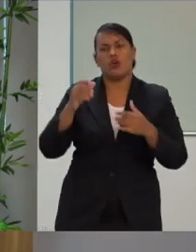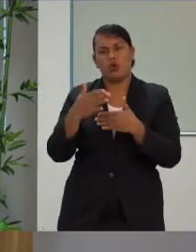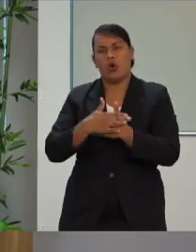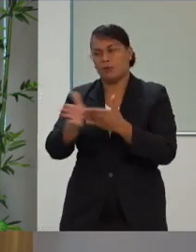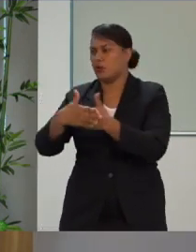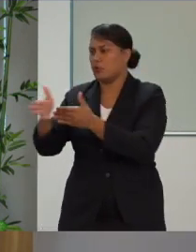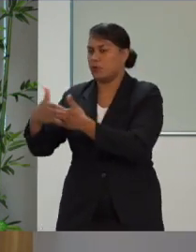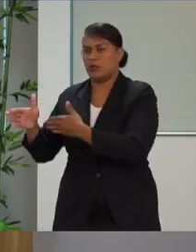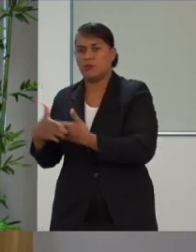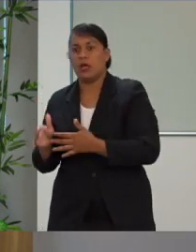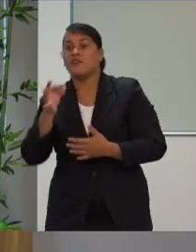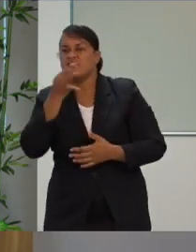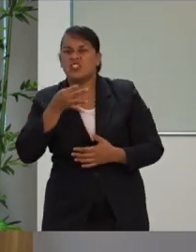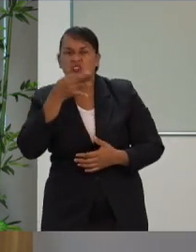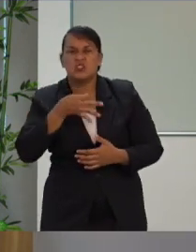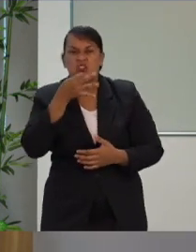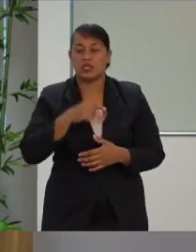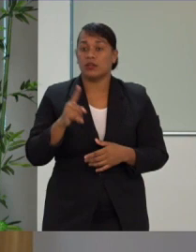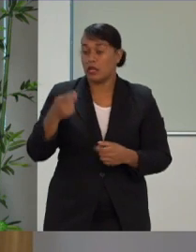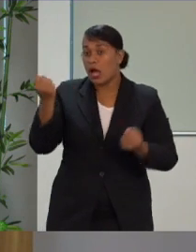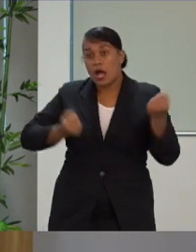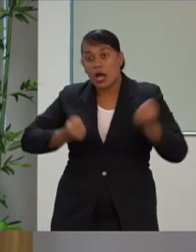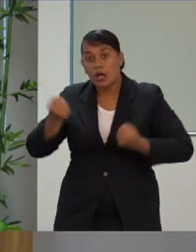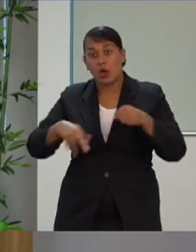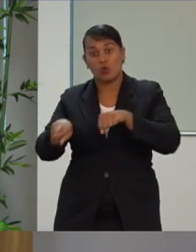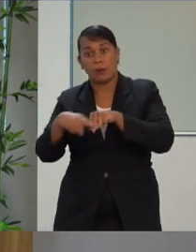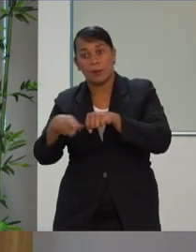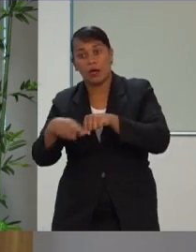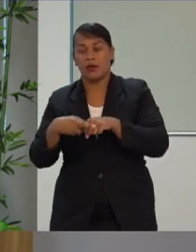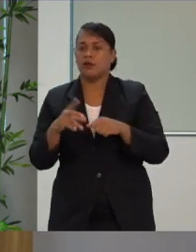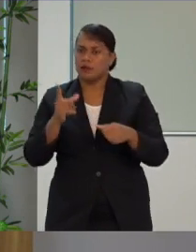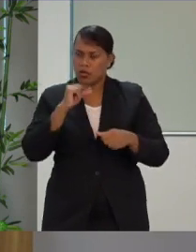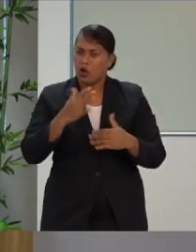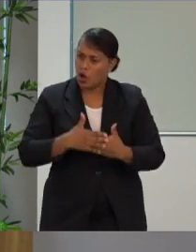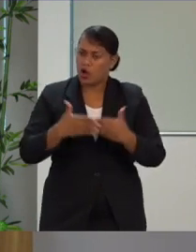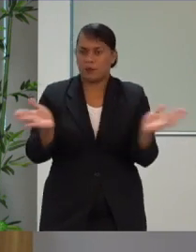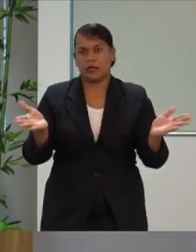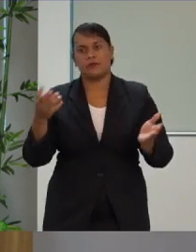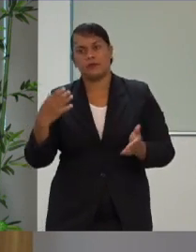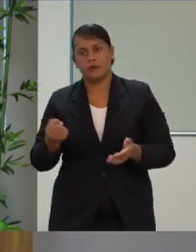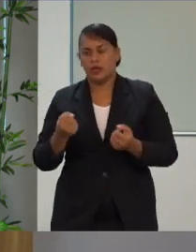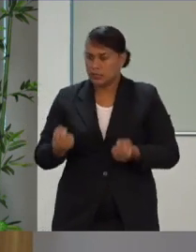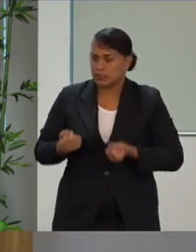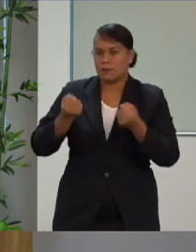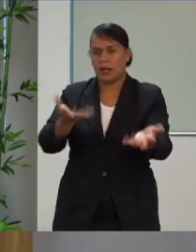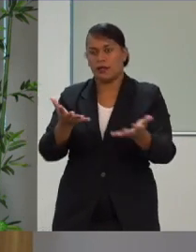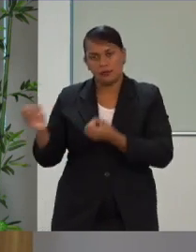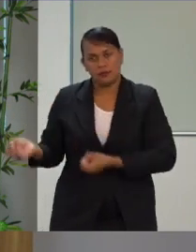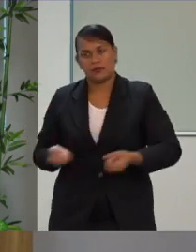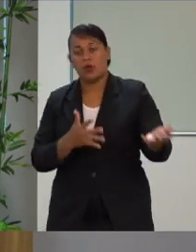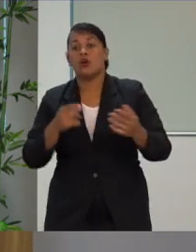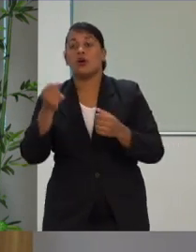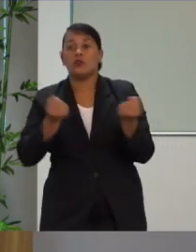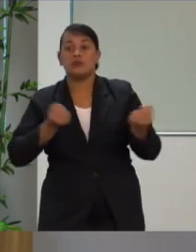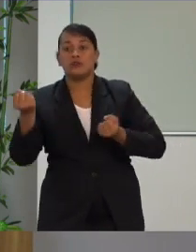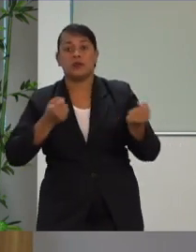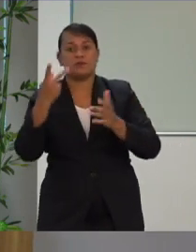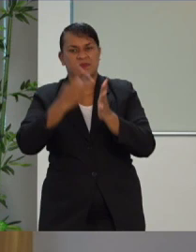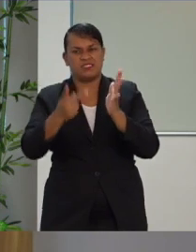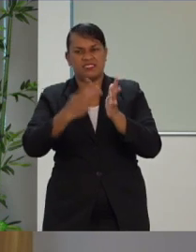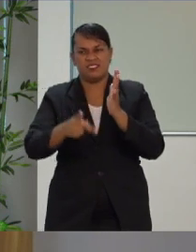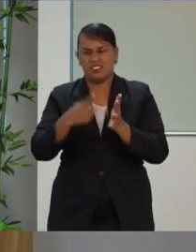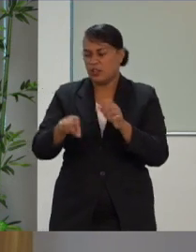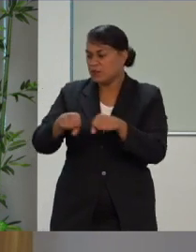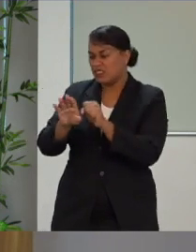them, and of course the suppliers for motor vehicle parts. And of course things like funeral services,